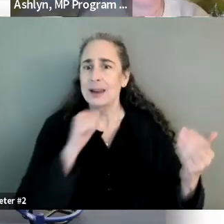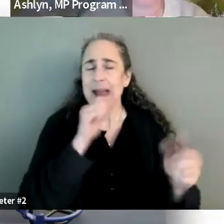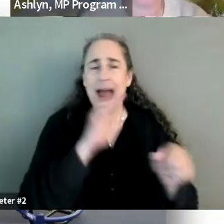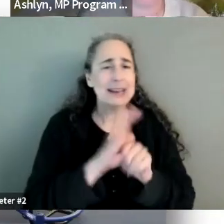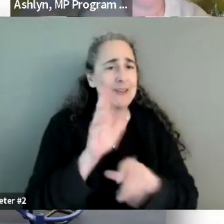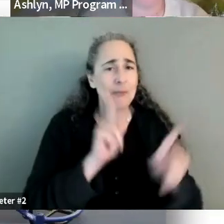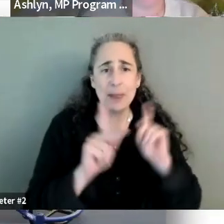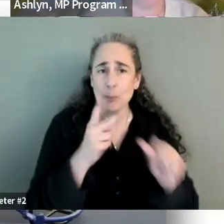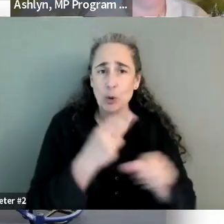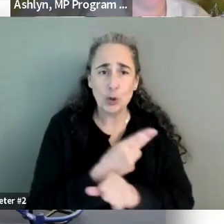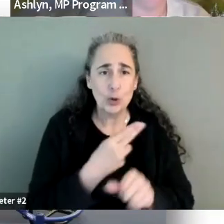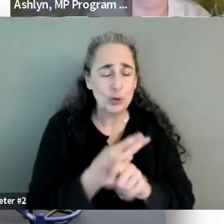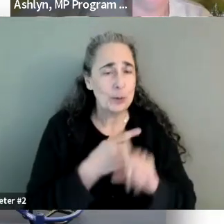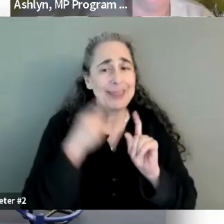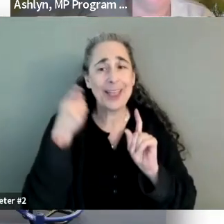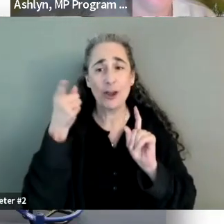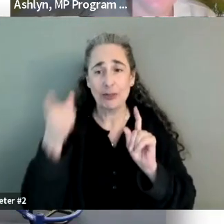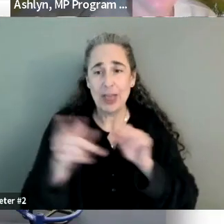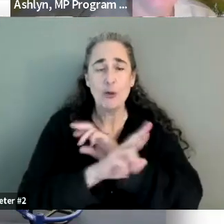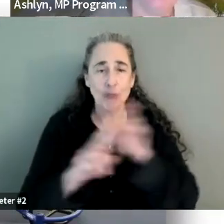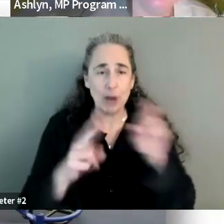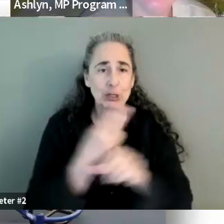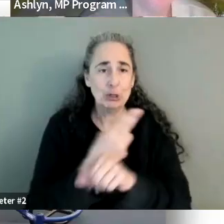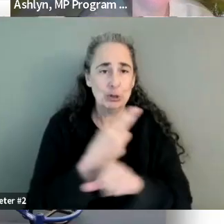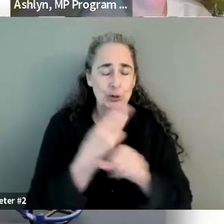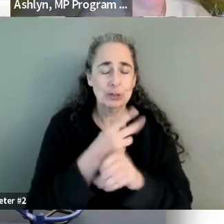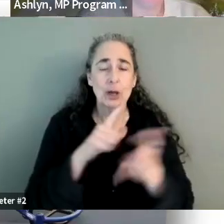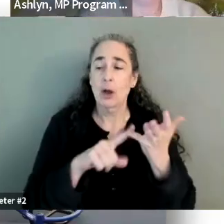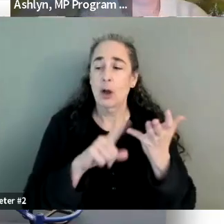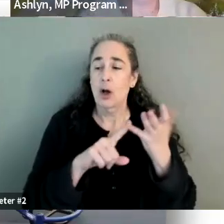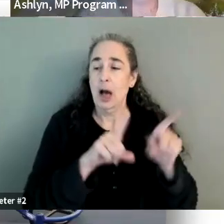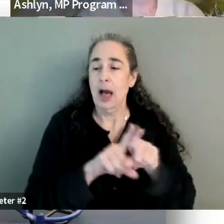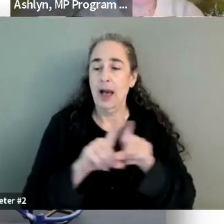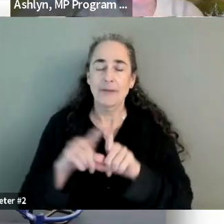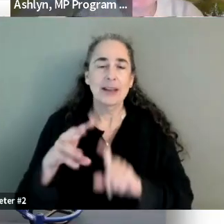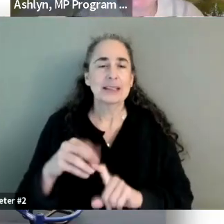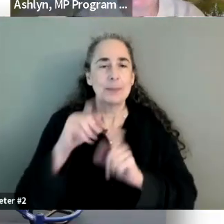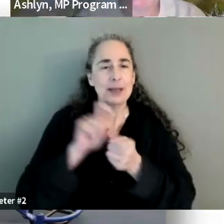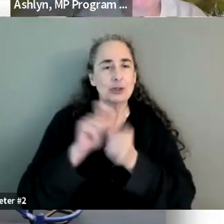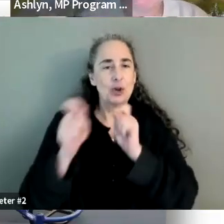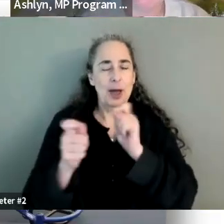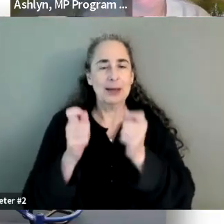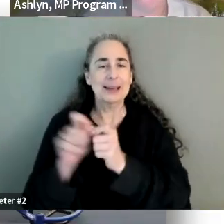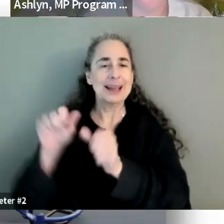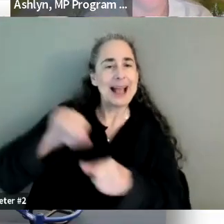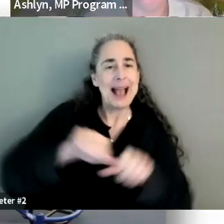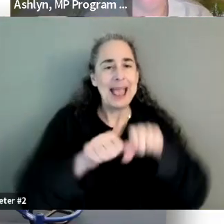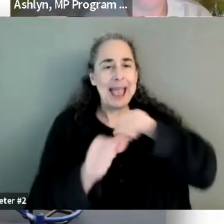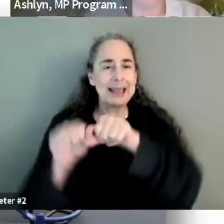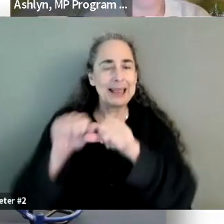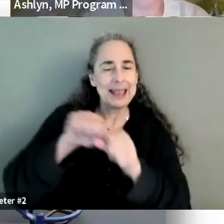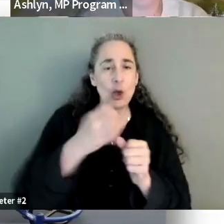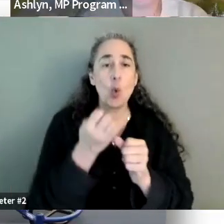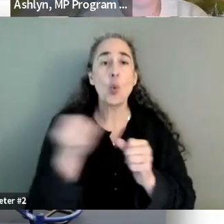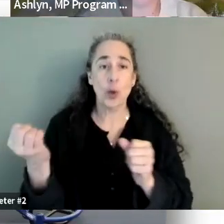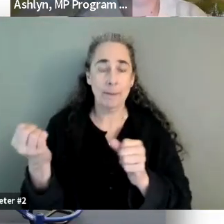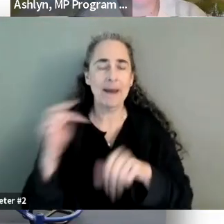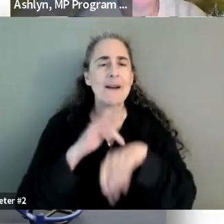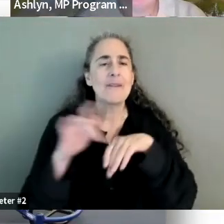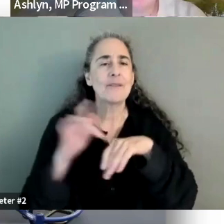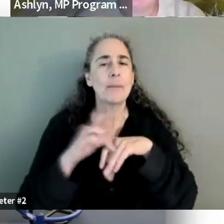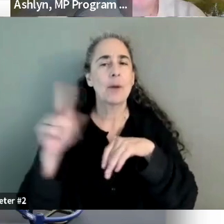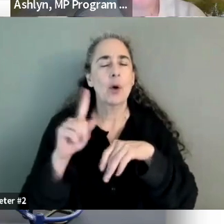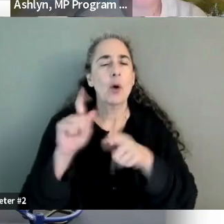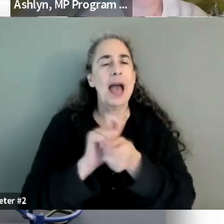are there and ready for use. And we also have specialized adaptive kayaking equipment that is available at